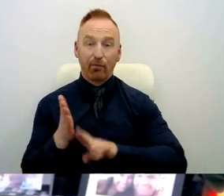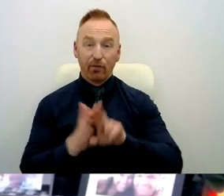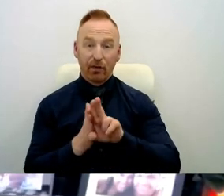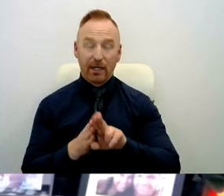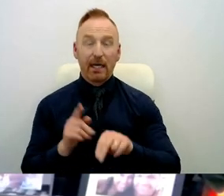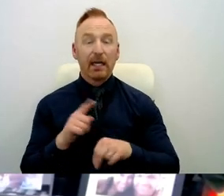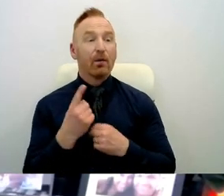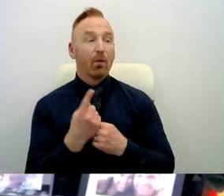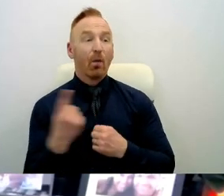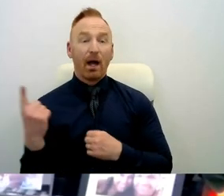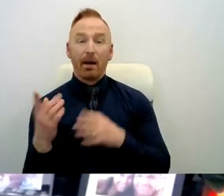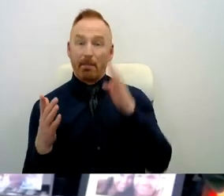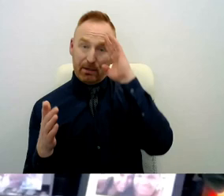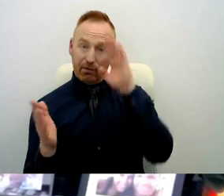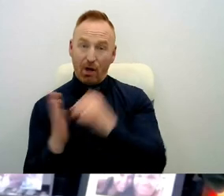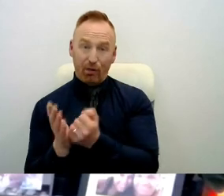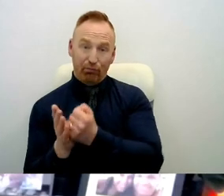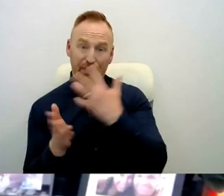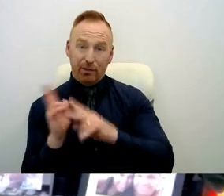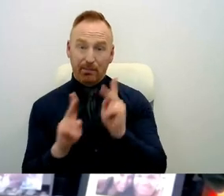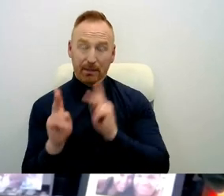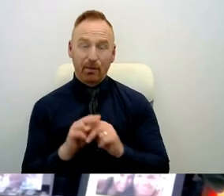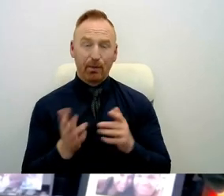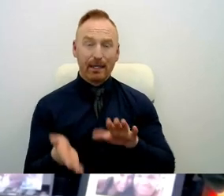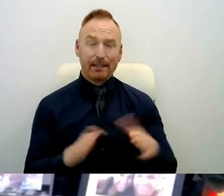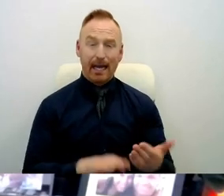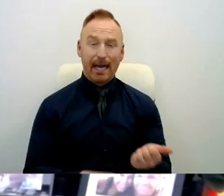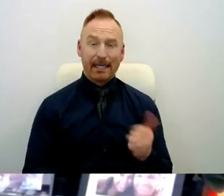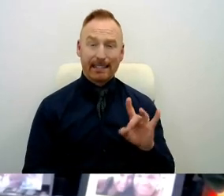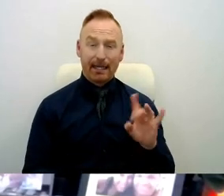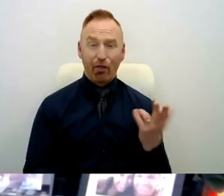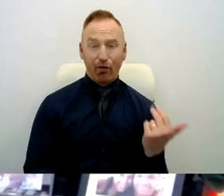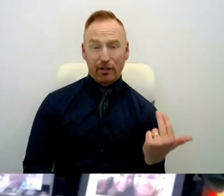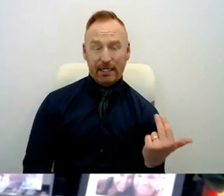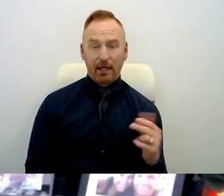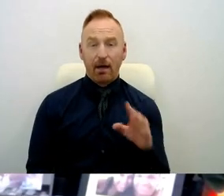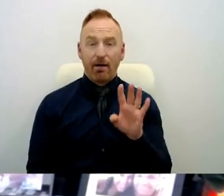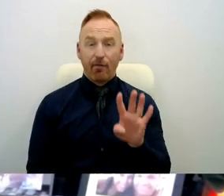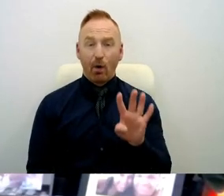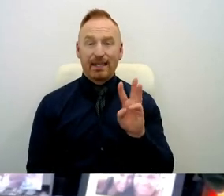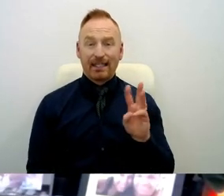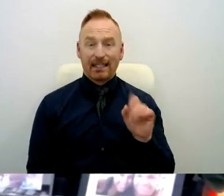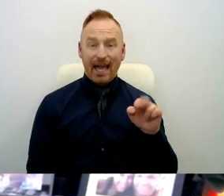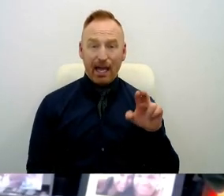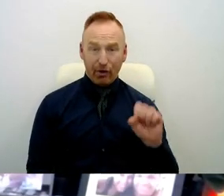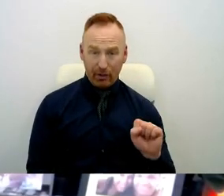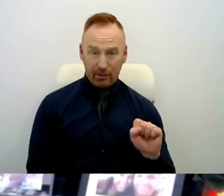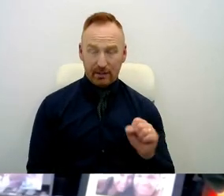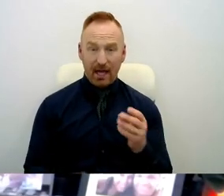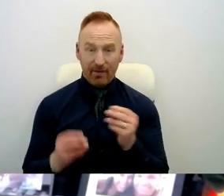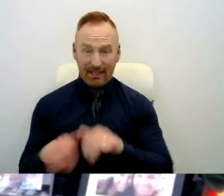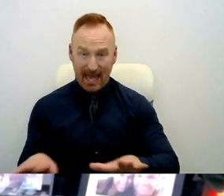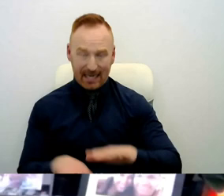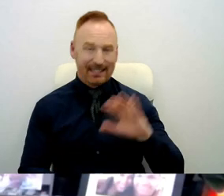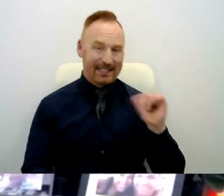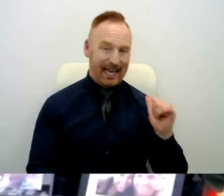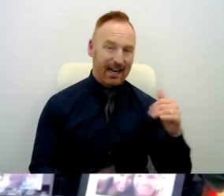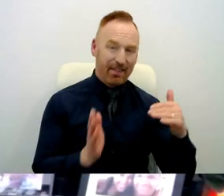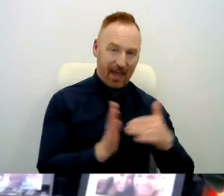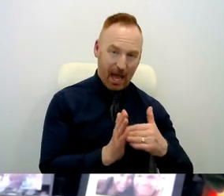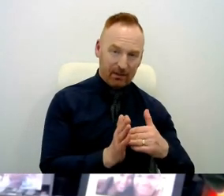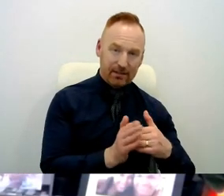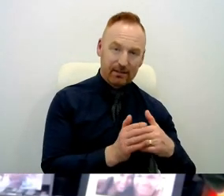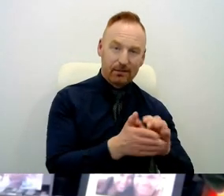was among Montreal's richest people when he died in 1813, bequeathing 46 acres of land and 10,000 pounds, which is a huge